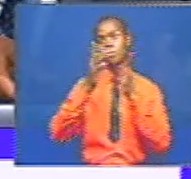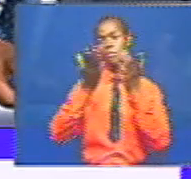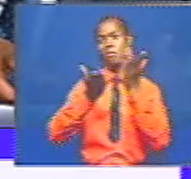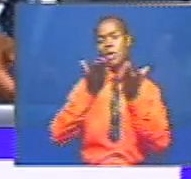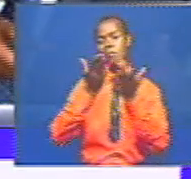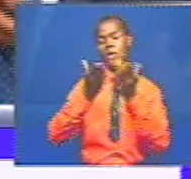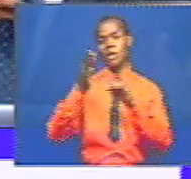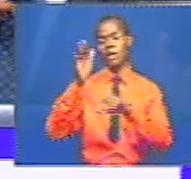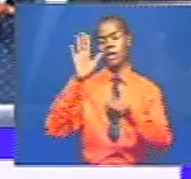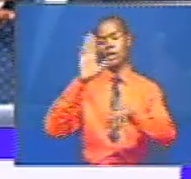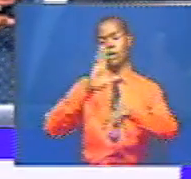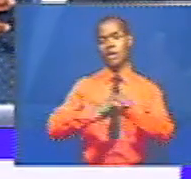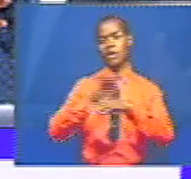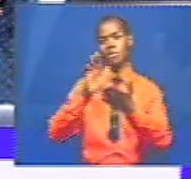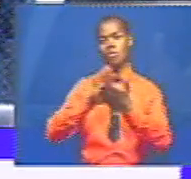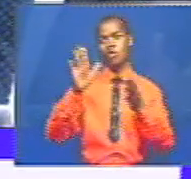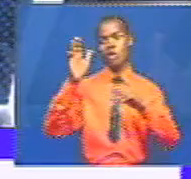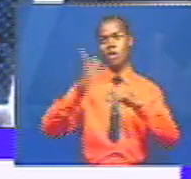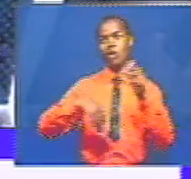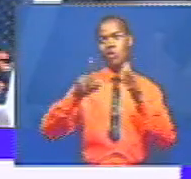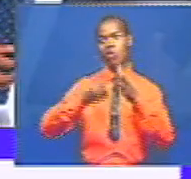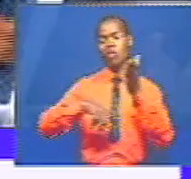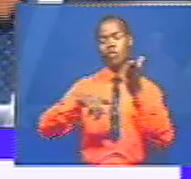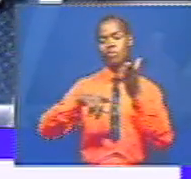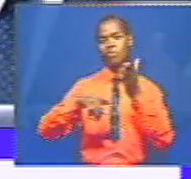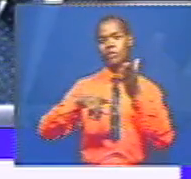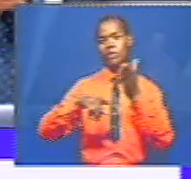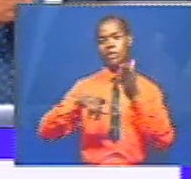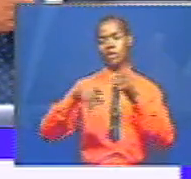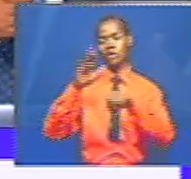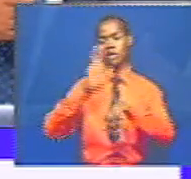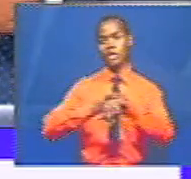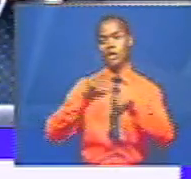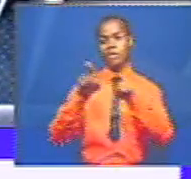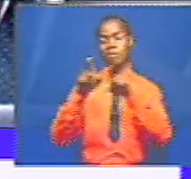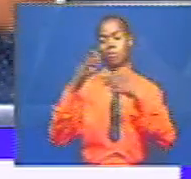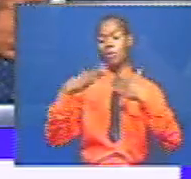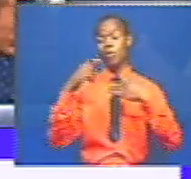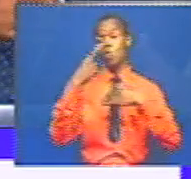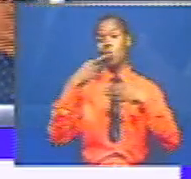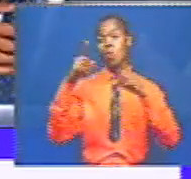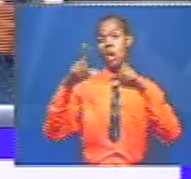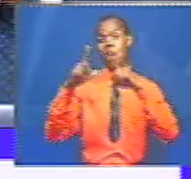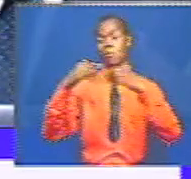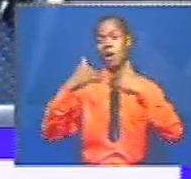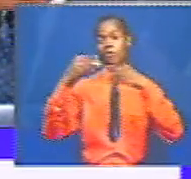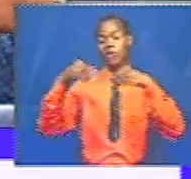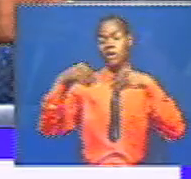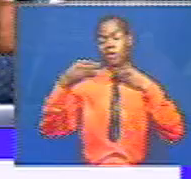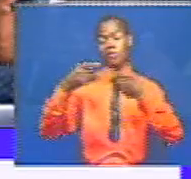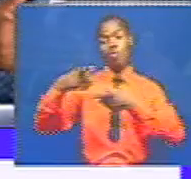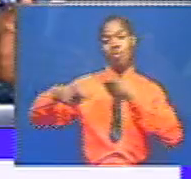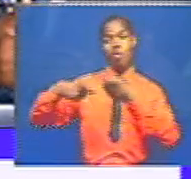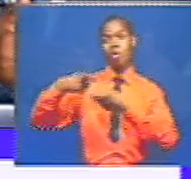obstructing more than what we are not supposed to be obstructing. And those who have been given licenses, those who are doing boreholes, people come